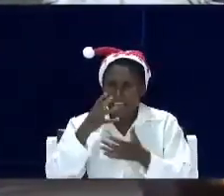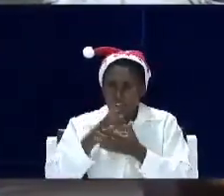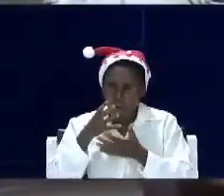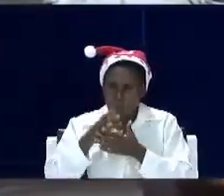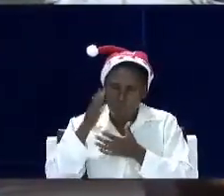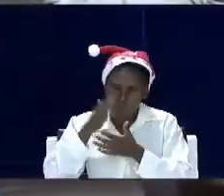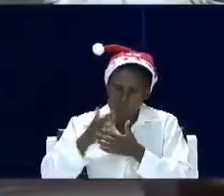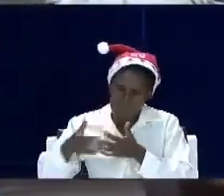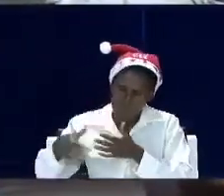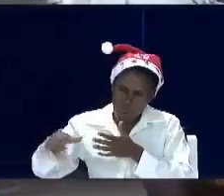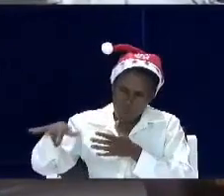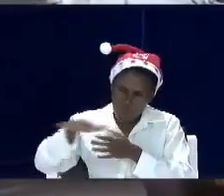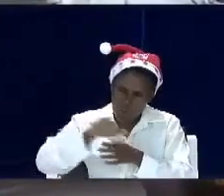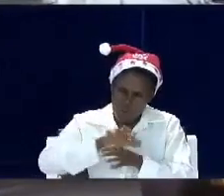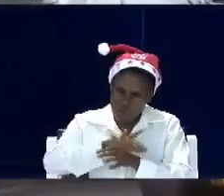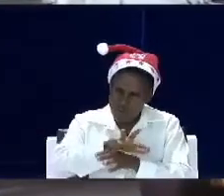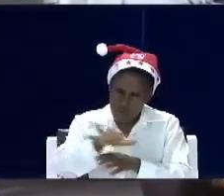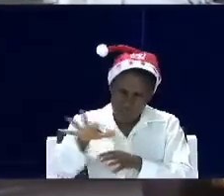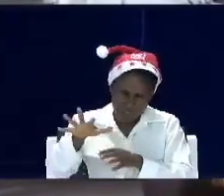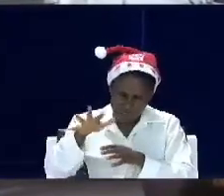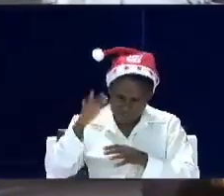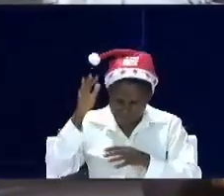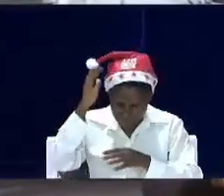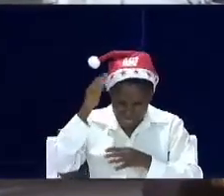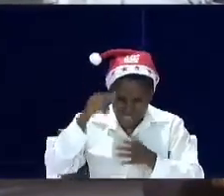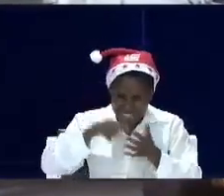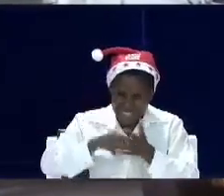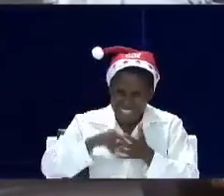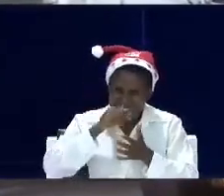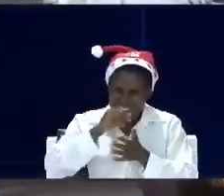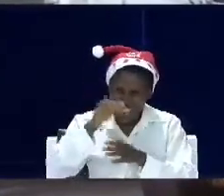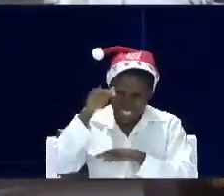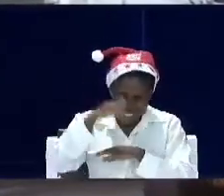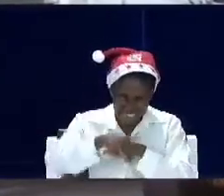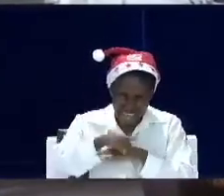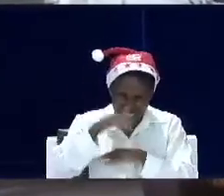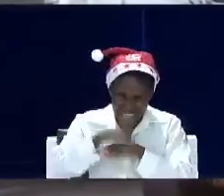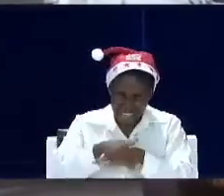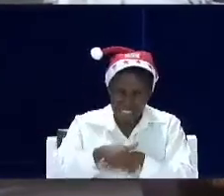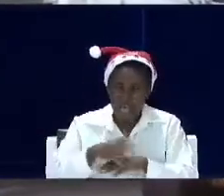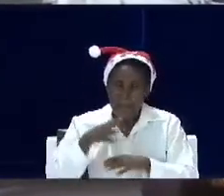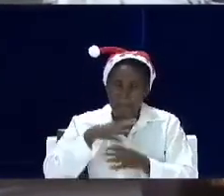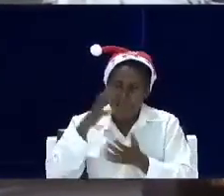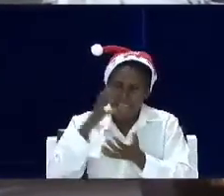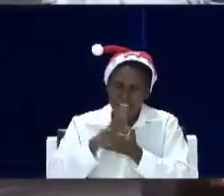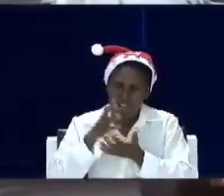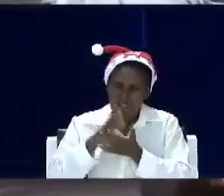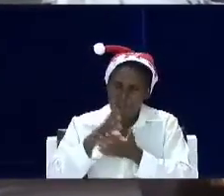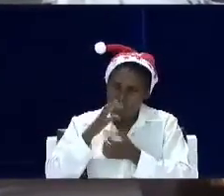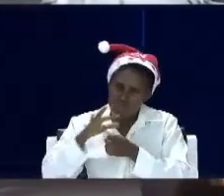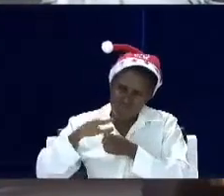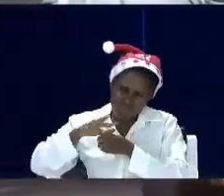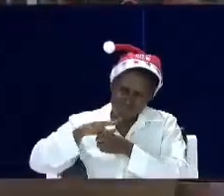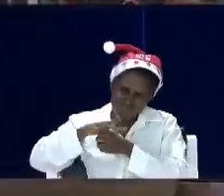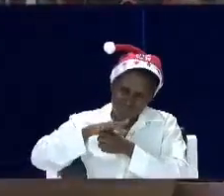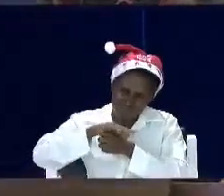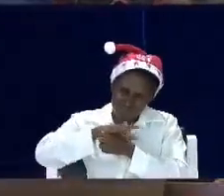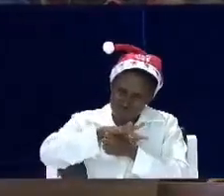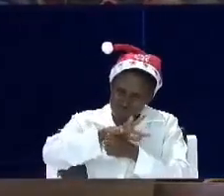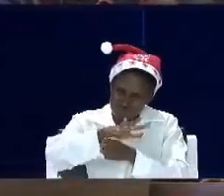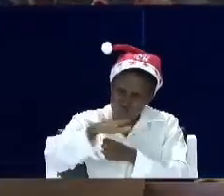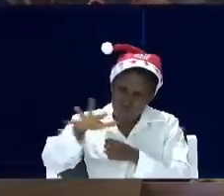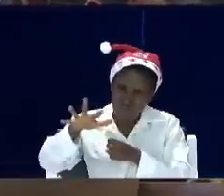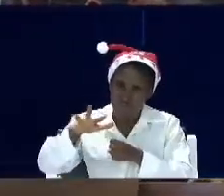over. This is the night. My cup will run over.